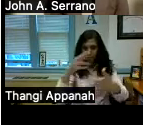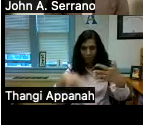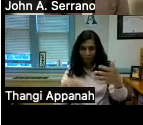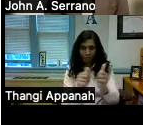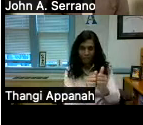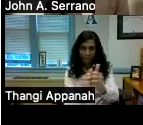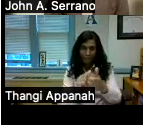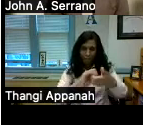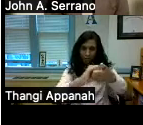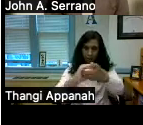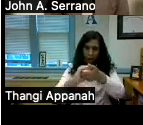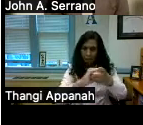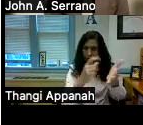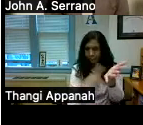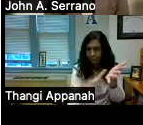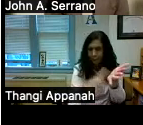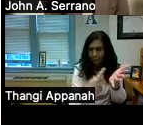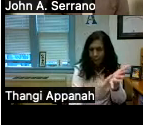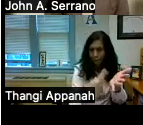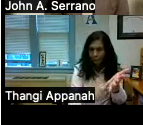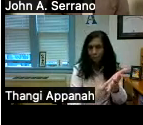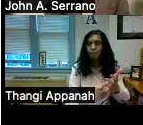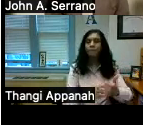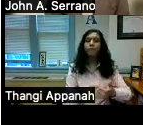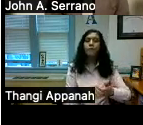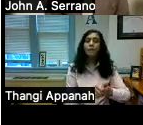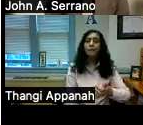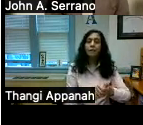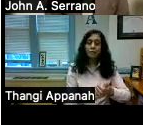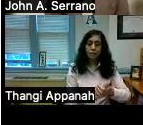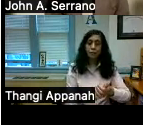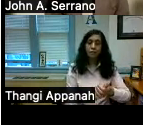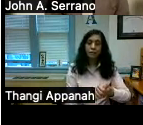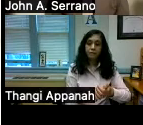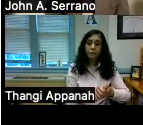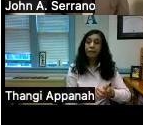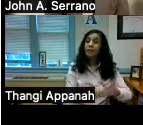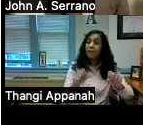Remember, doing it together. Get the results together and collaborate and discuss.